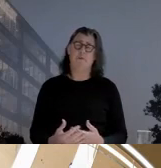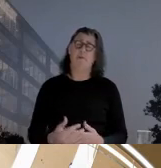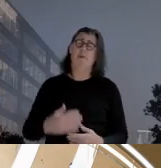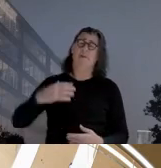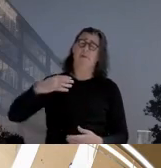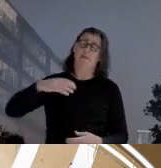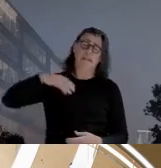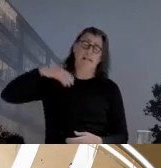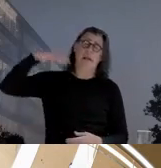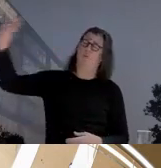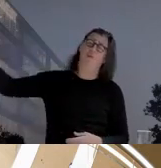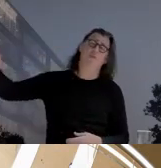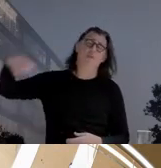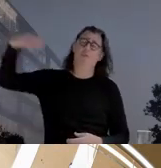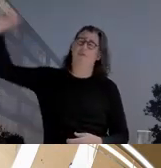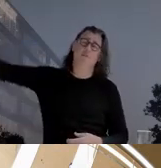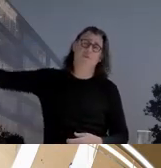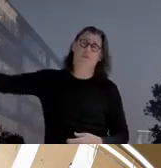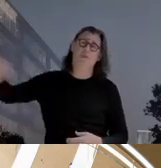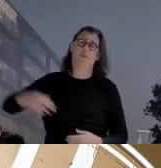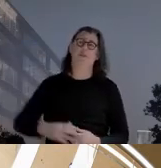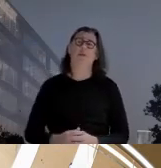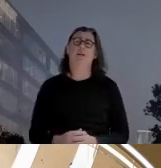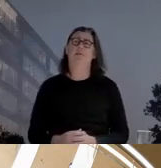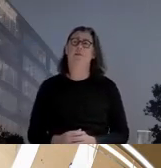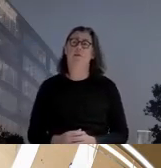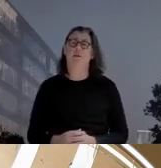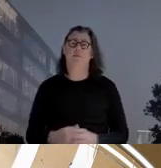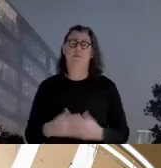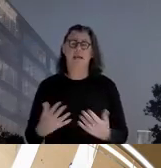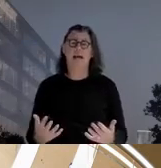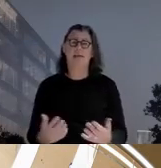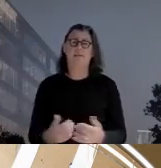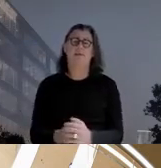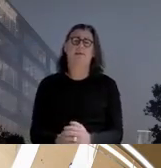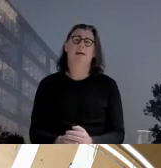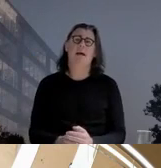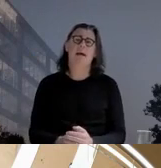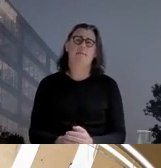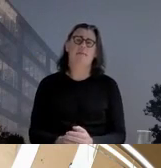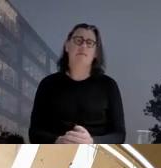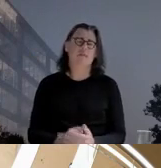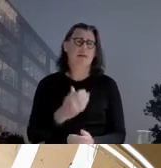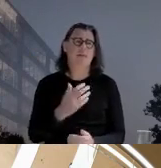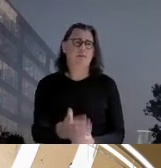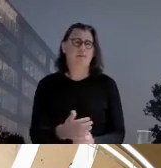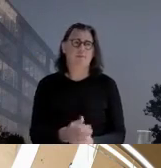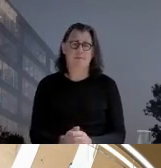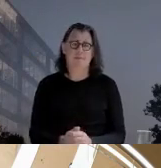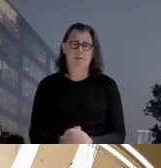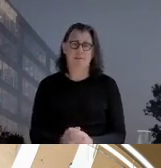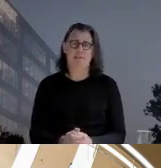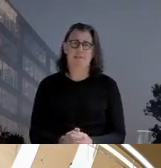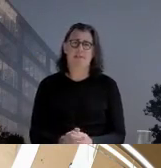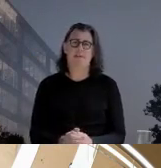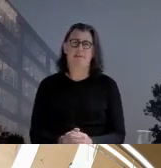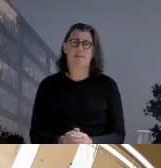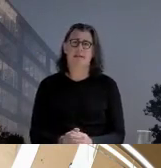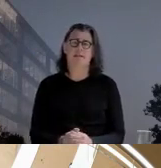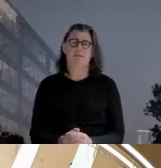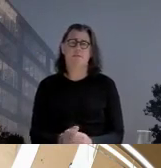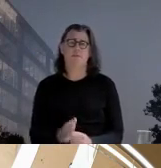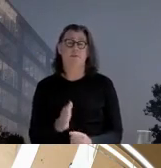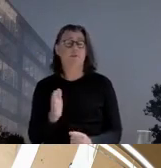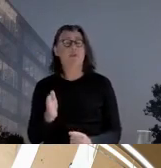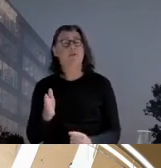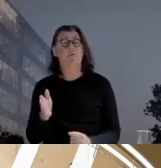of view of thinking out 100 years or 200 years. If you look at a facade, if you design a building for 50 or 60 years,